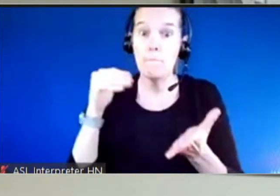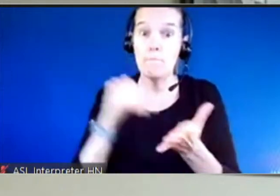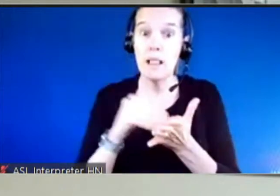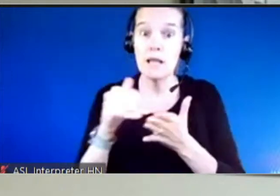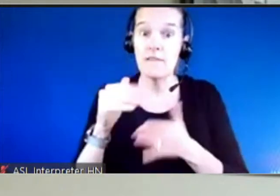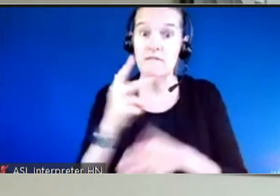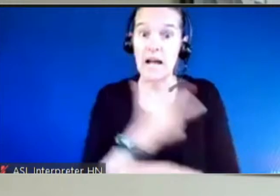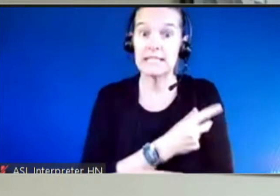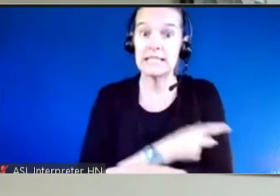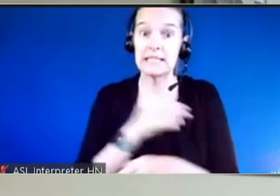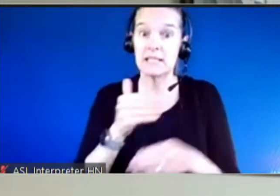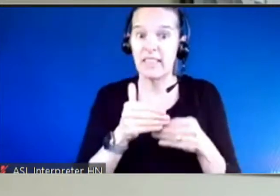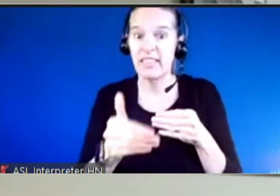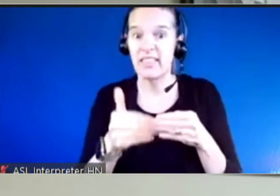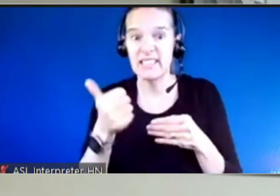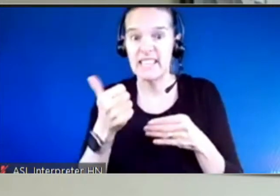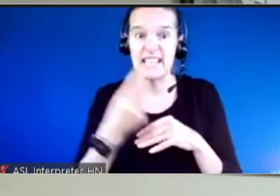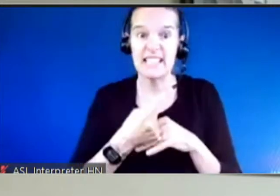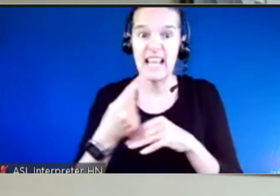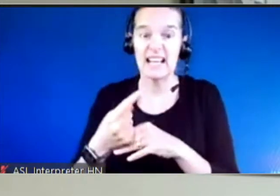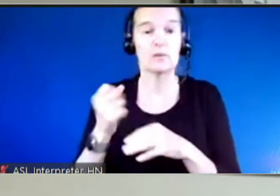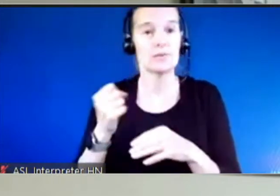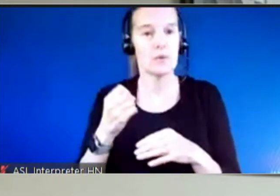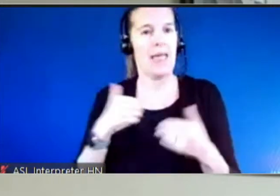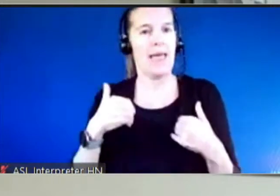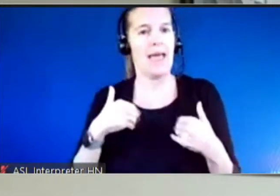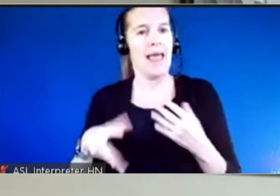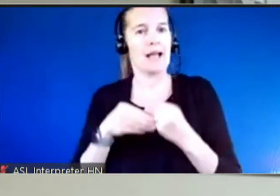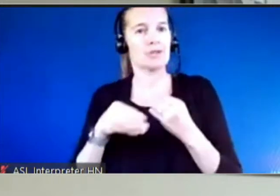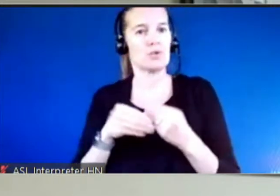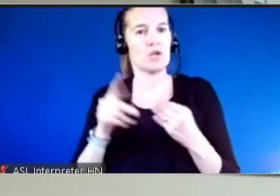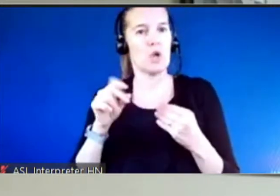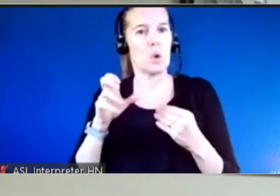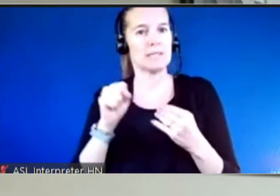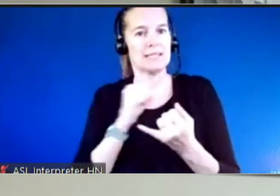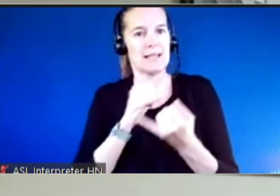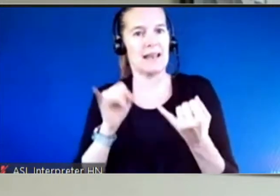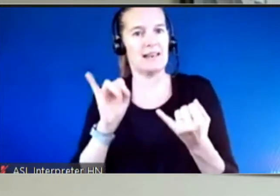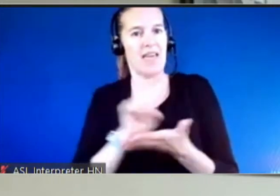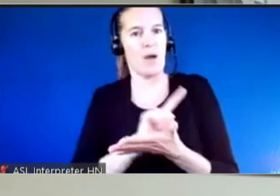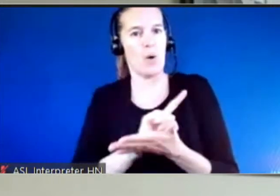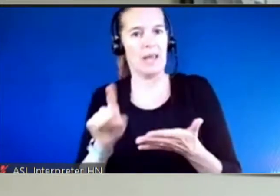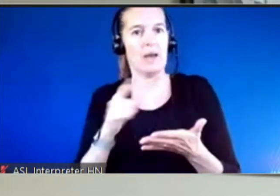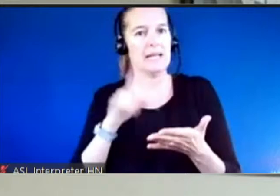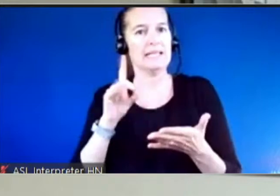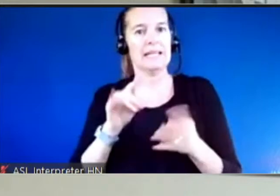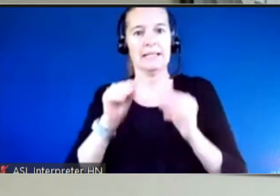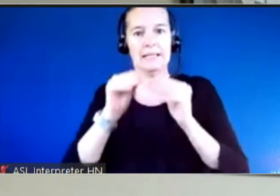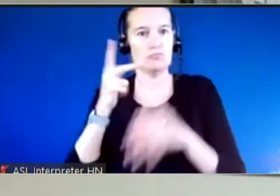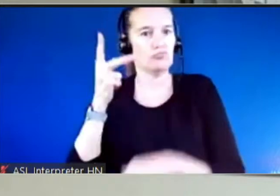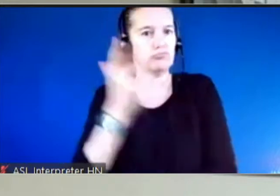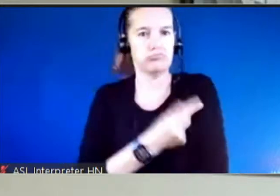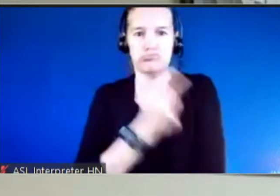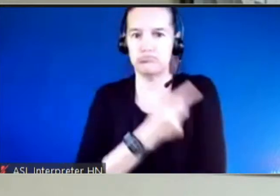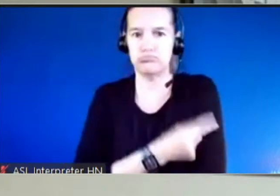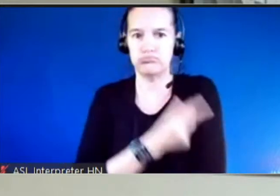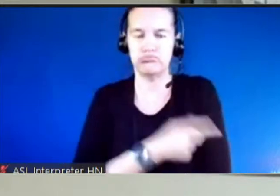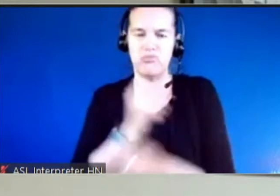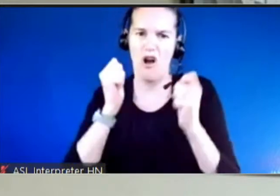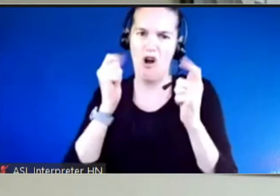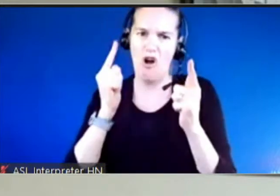2,400 extra doses at the end of that week. And we were actually able to distribute all of them in a few days.